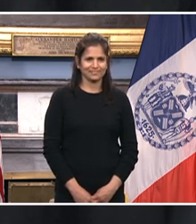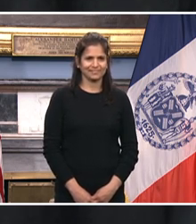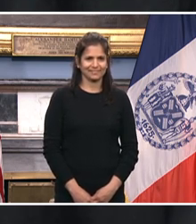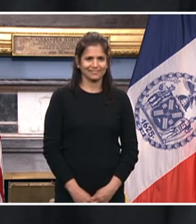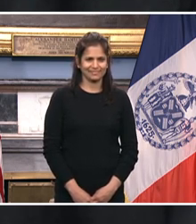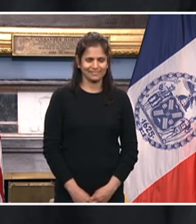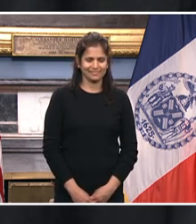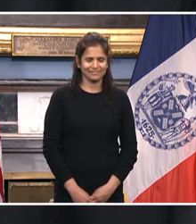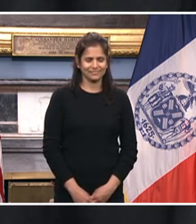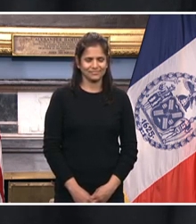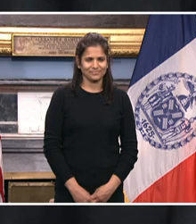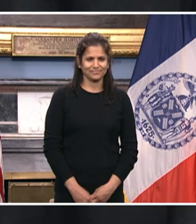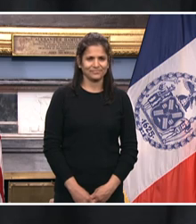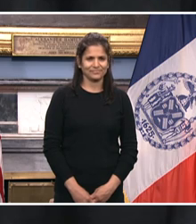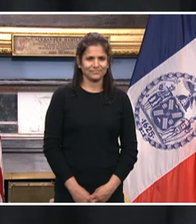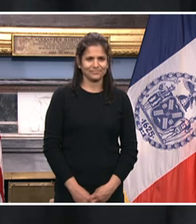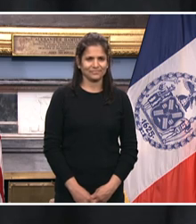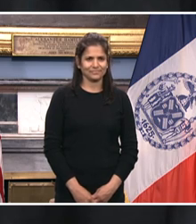casa.